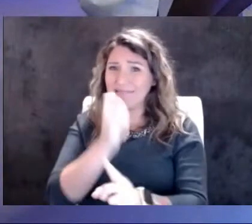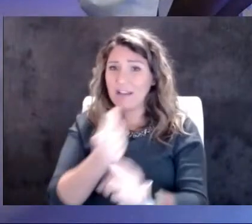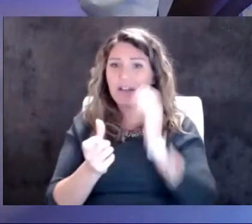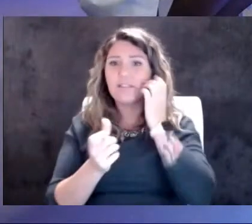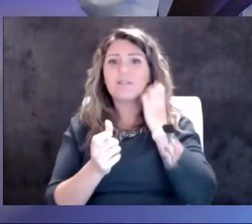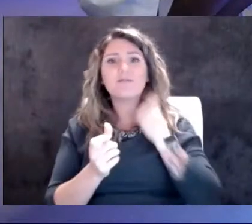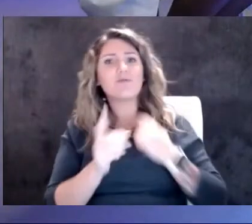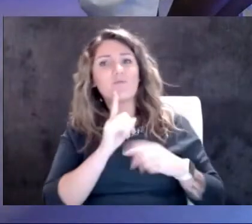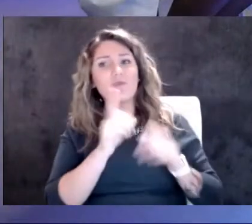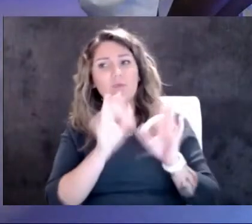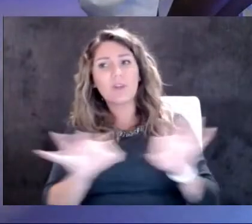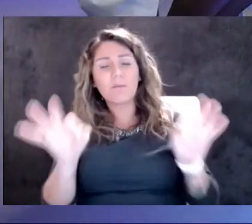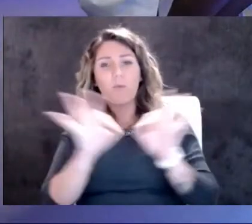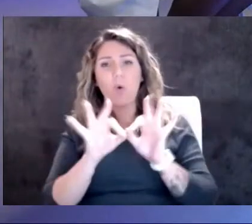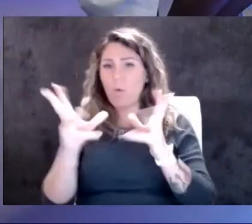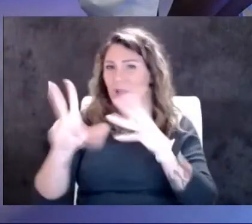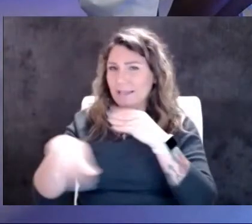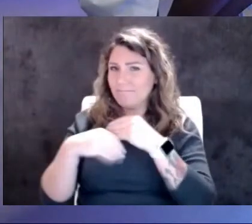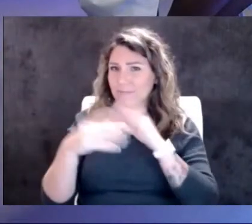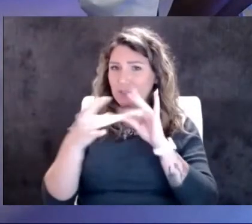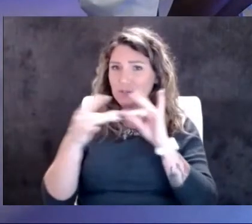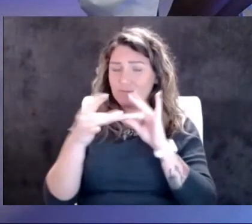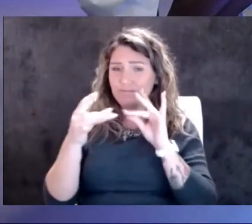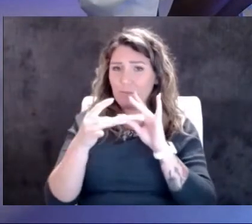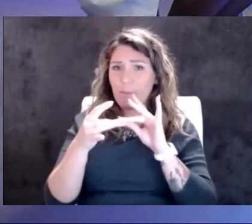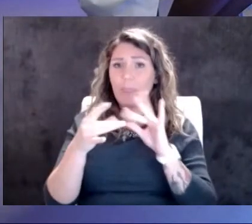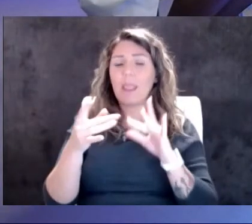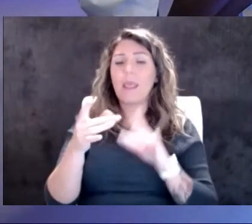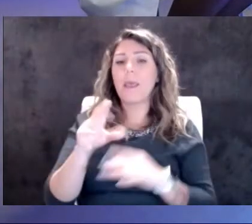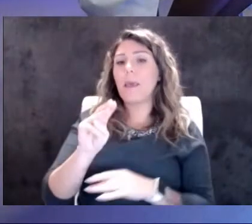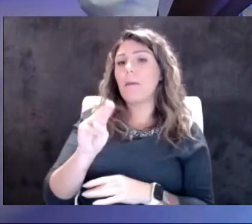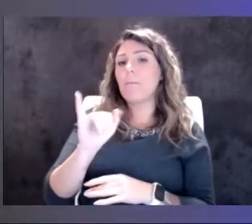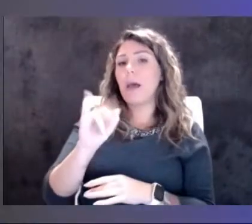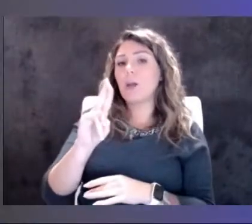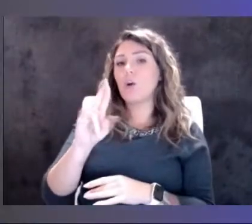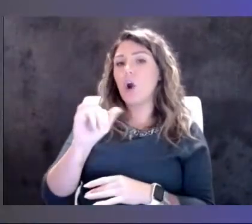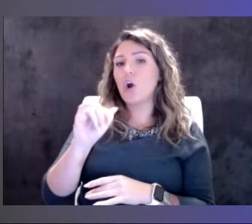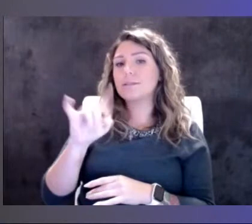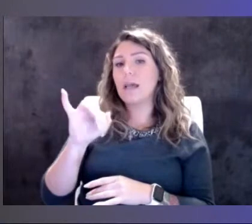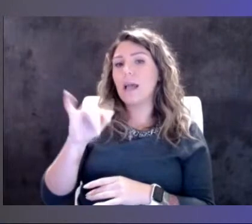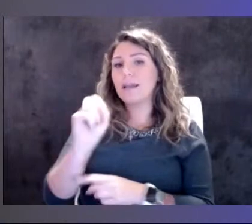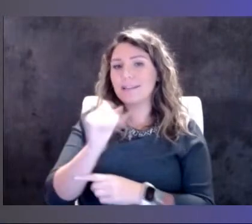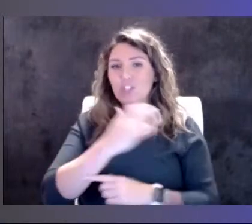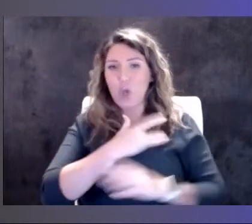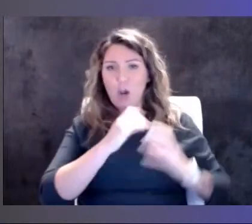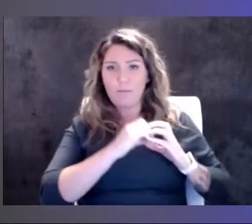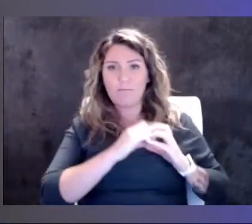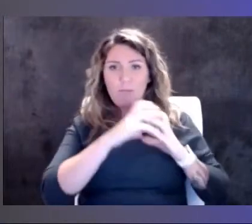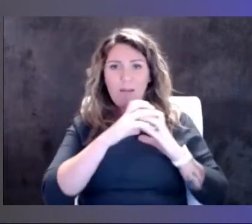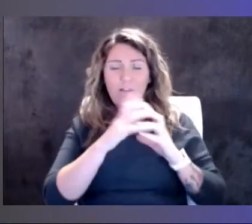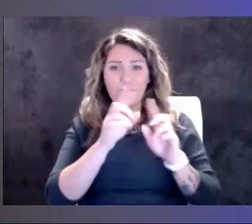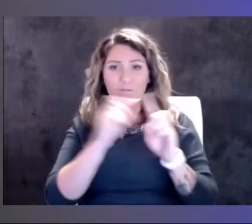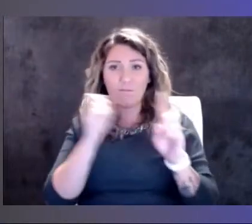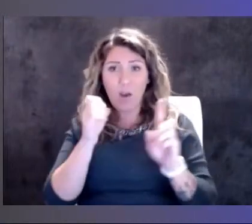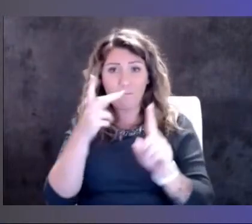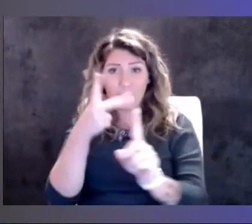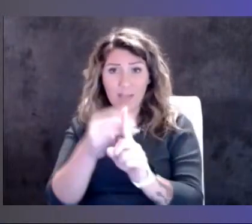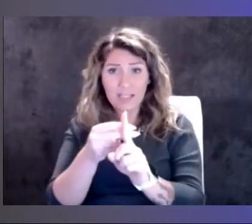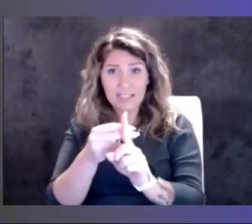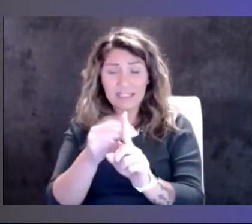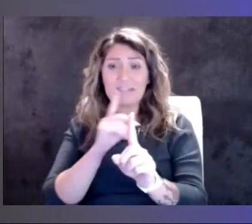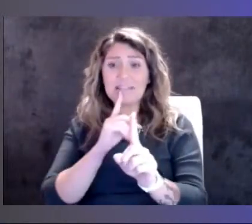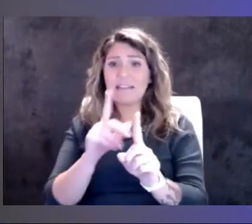thing worth highlighting about myocarditis and any possible adverse reaction to a vaccine is that there are very robust